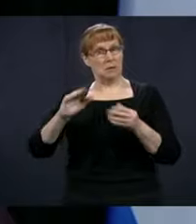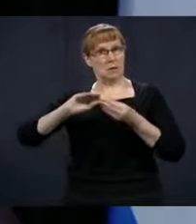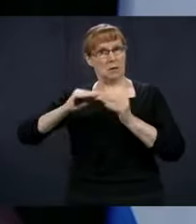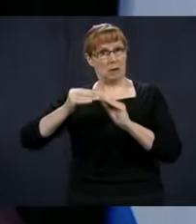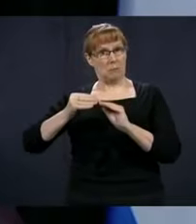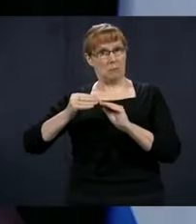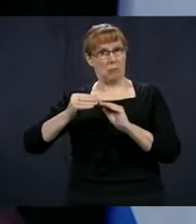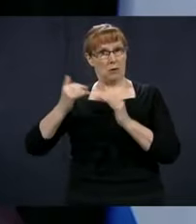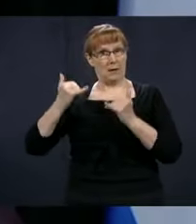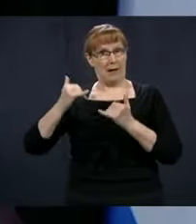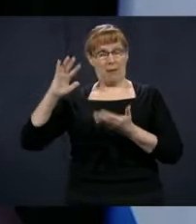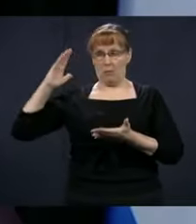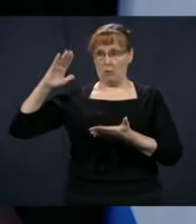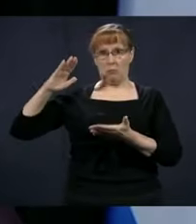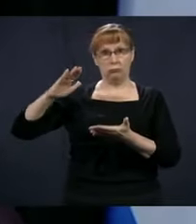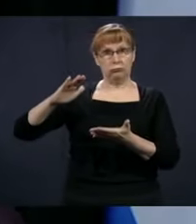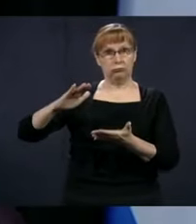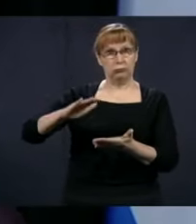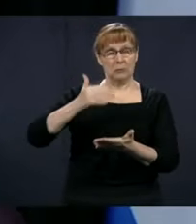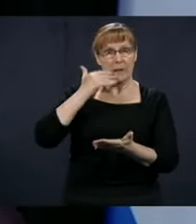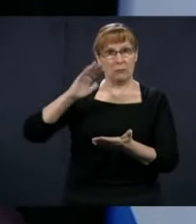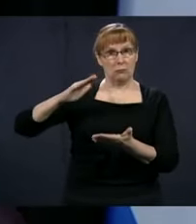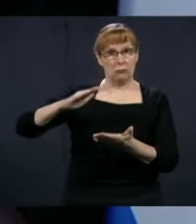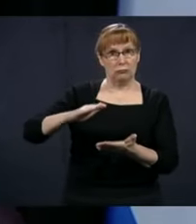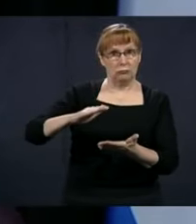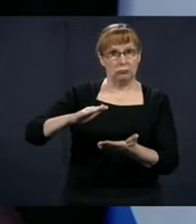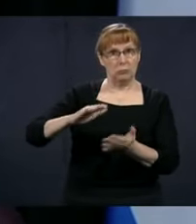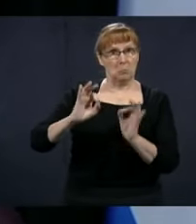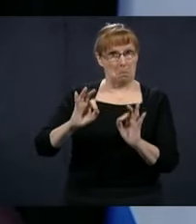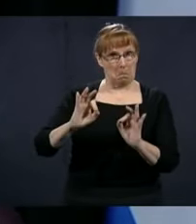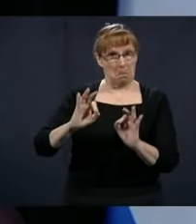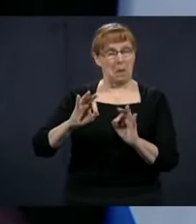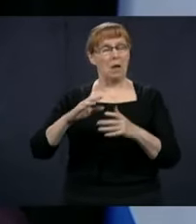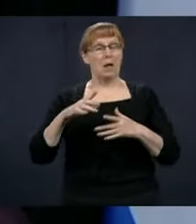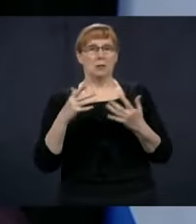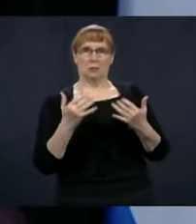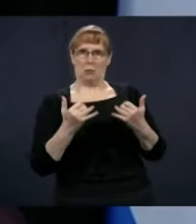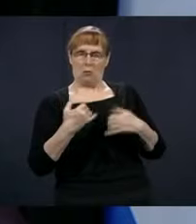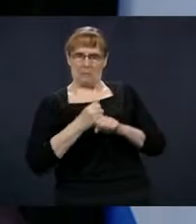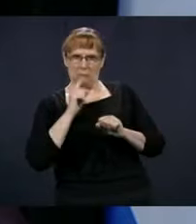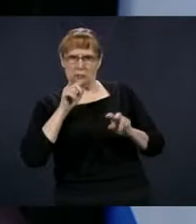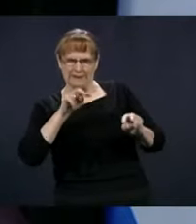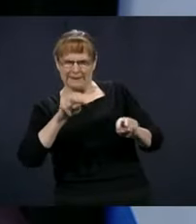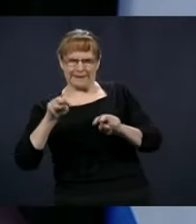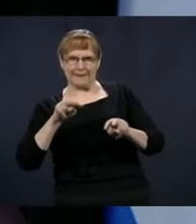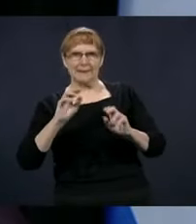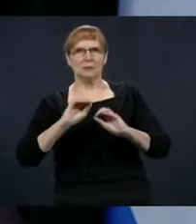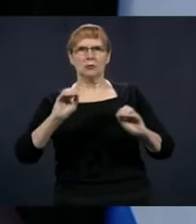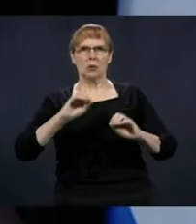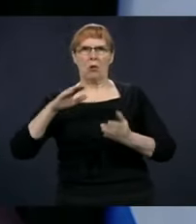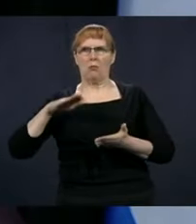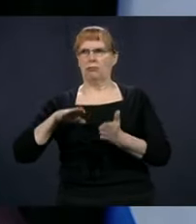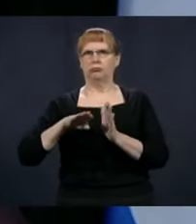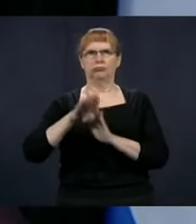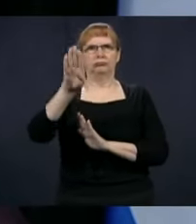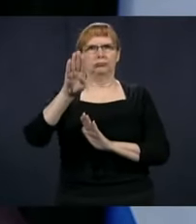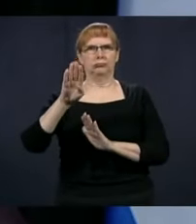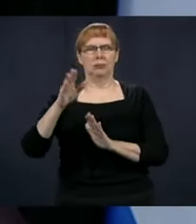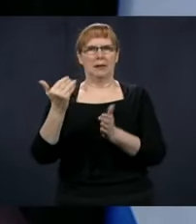that there is no emerging situation. As there was been some manifestations a week ago and another one this